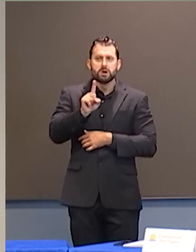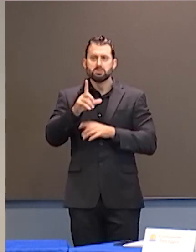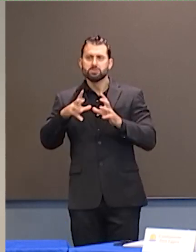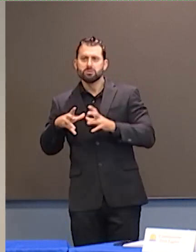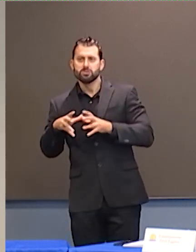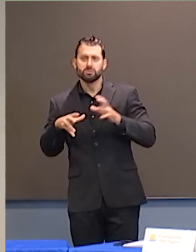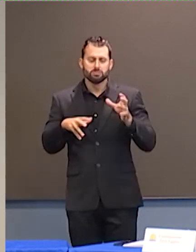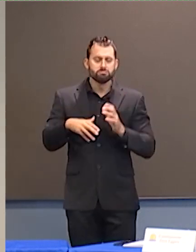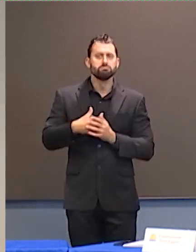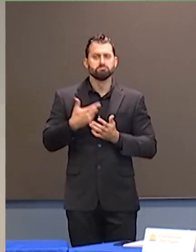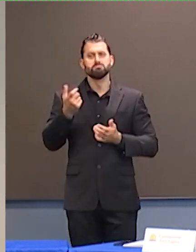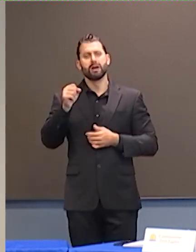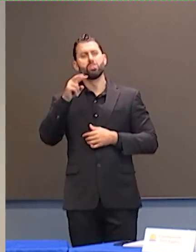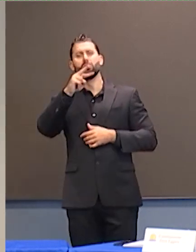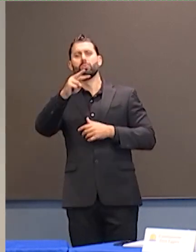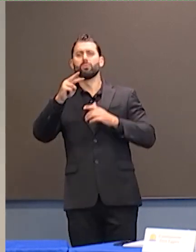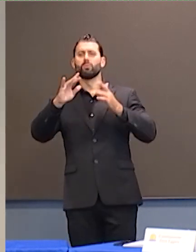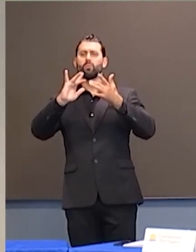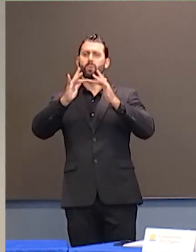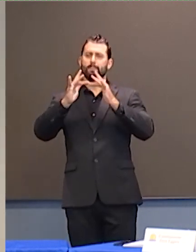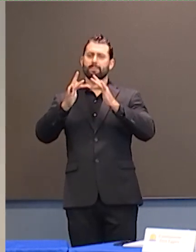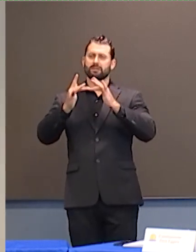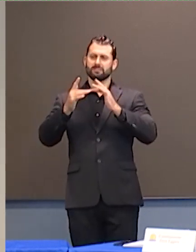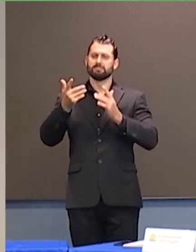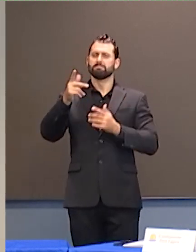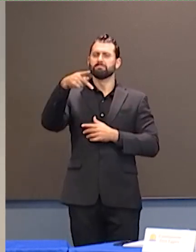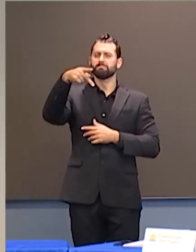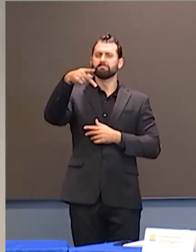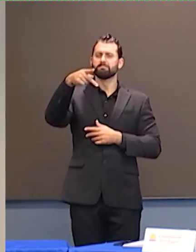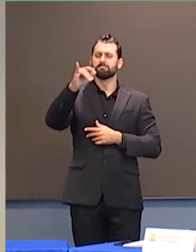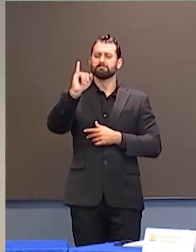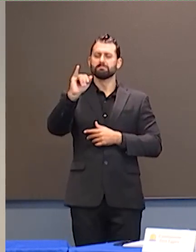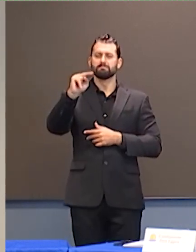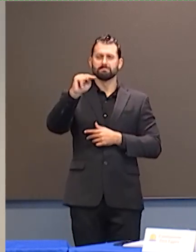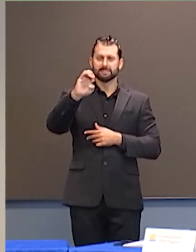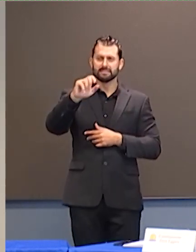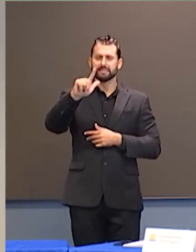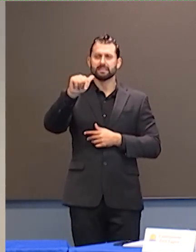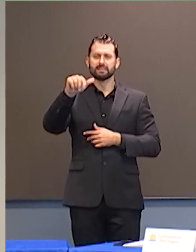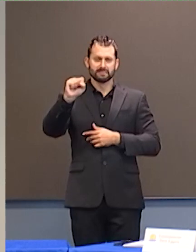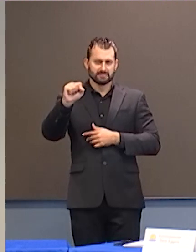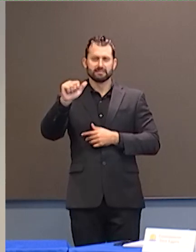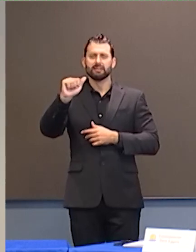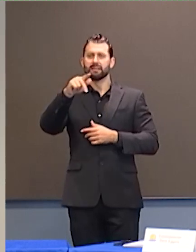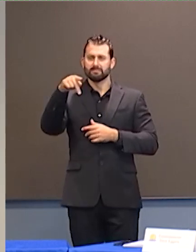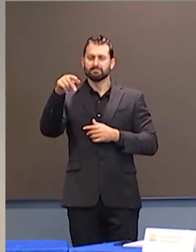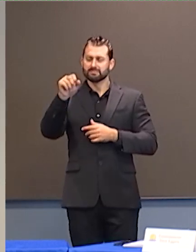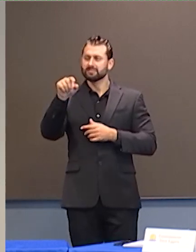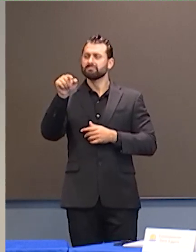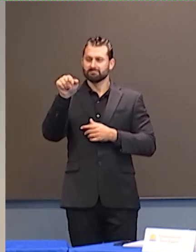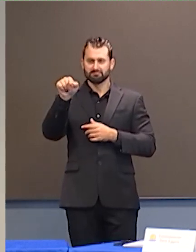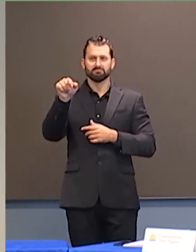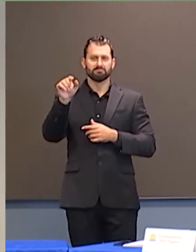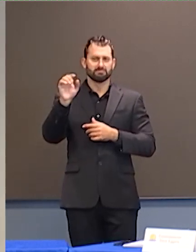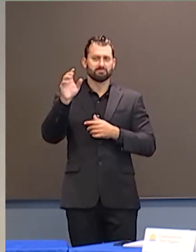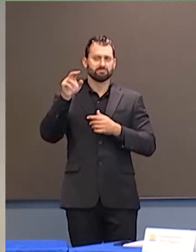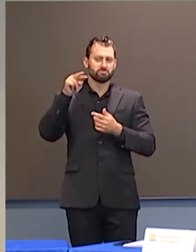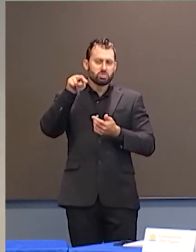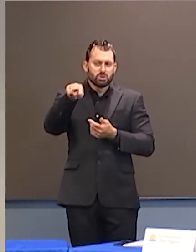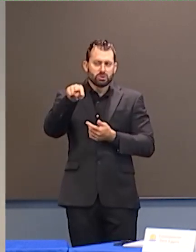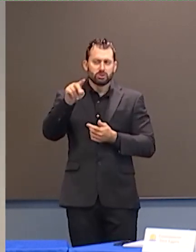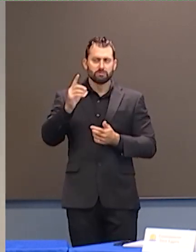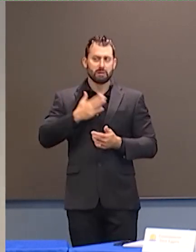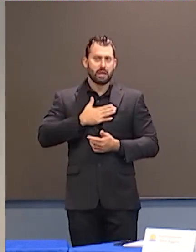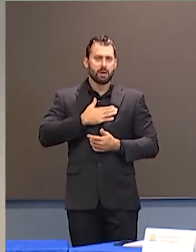download the ready pinellas app it will give you right there on your phone what zone you're in and if you know currently we are in the